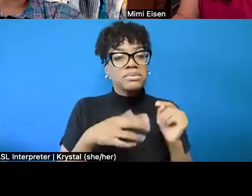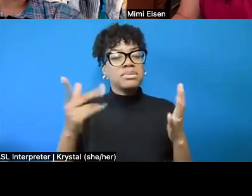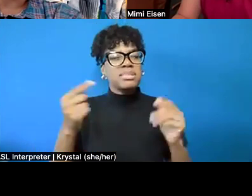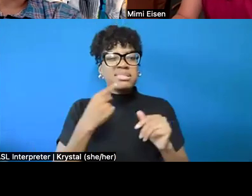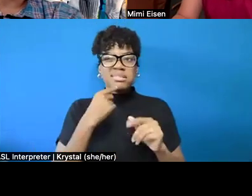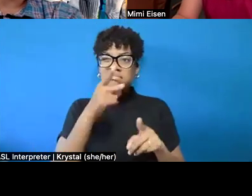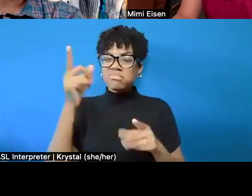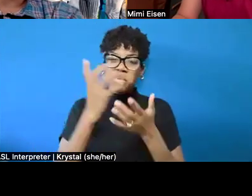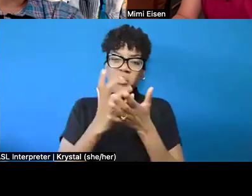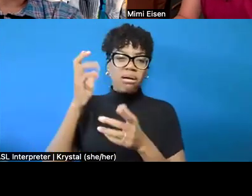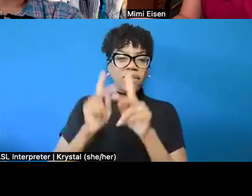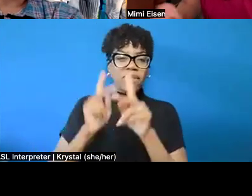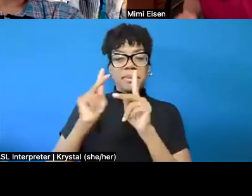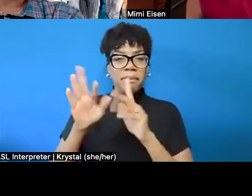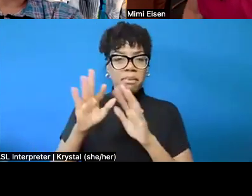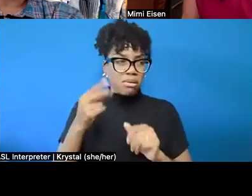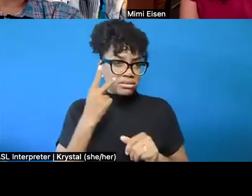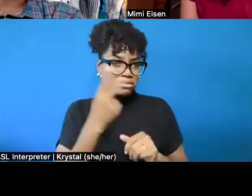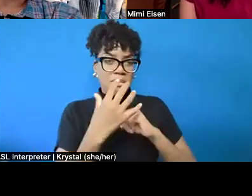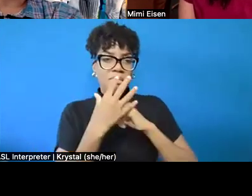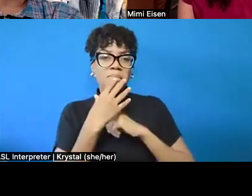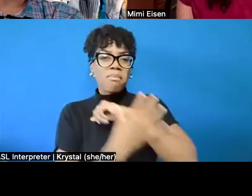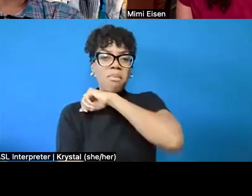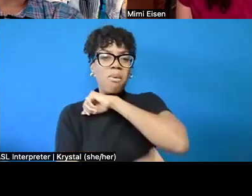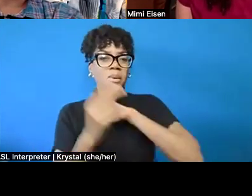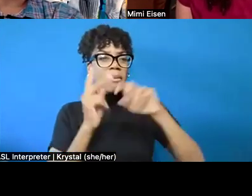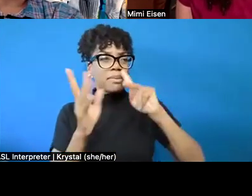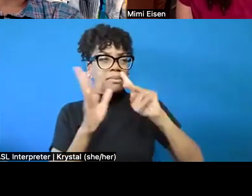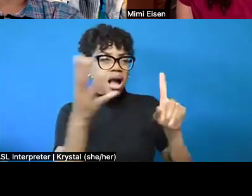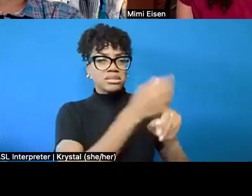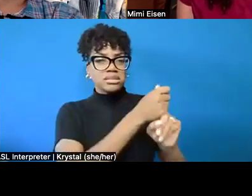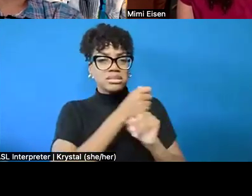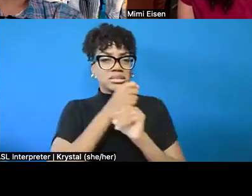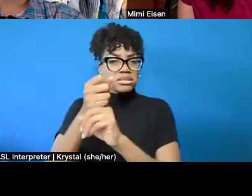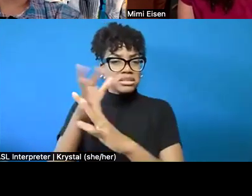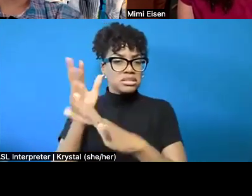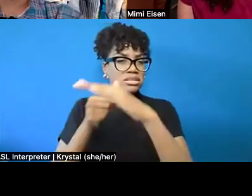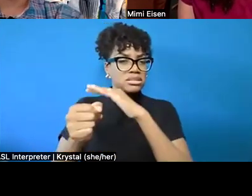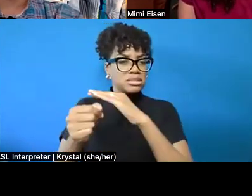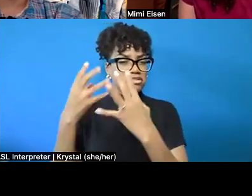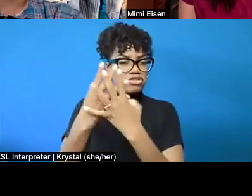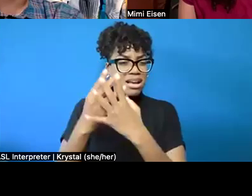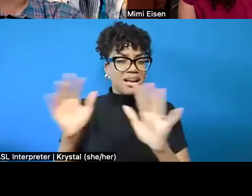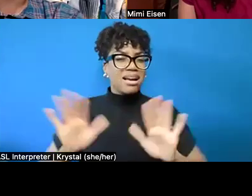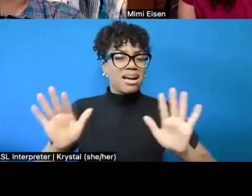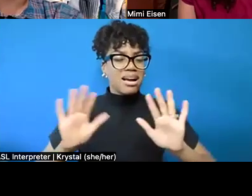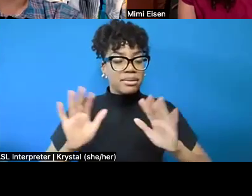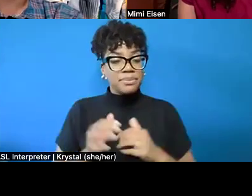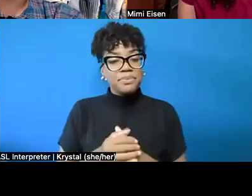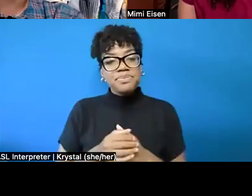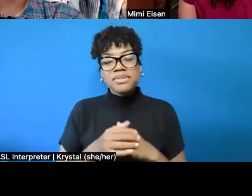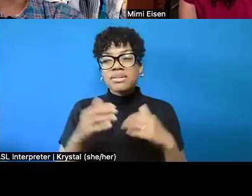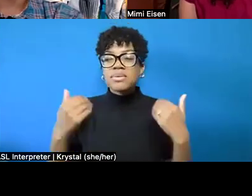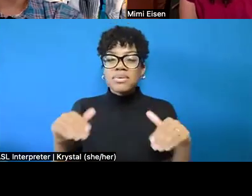they're people who also seem to have relevance for our time, right? I want to turn